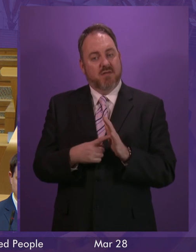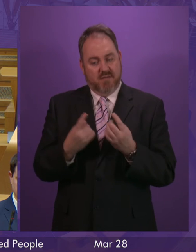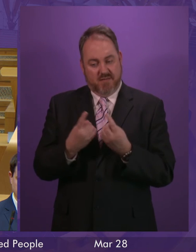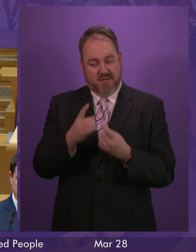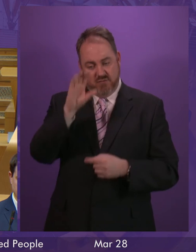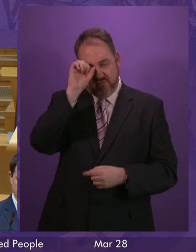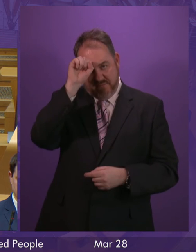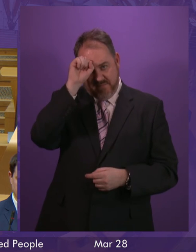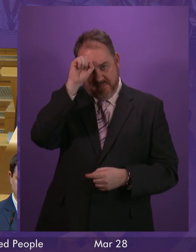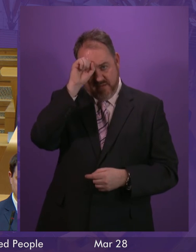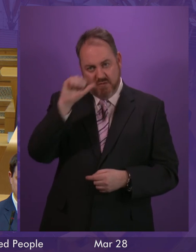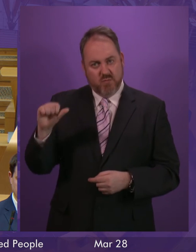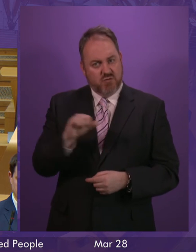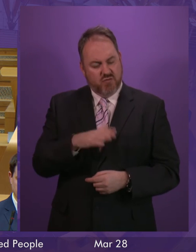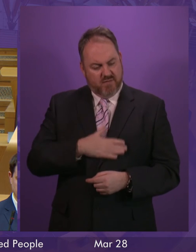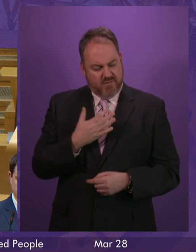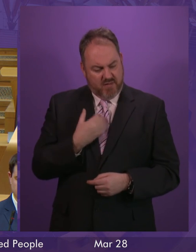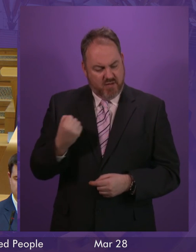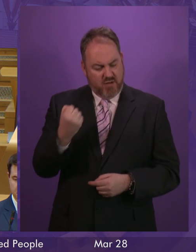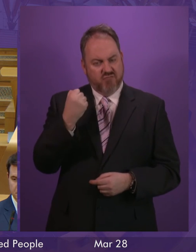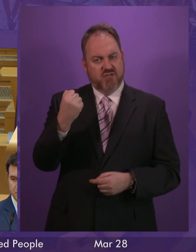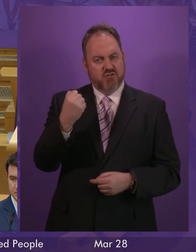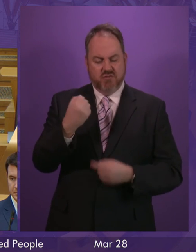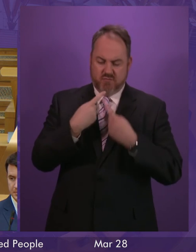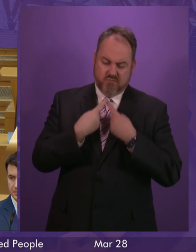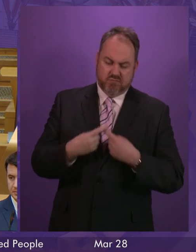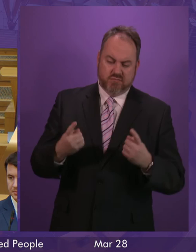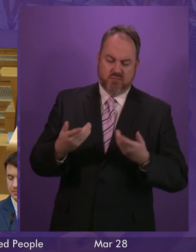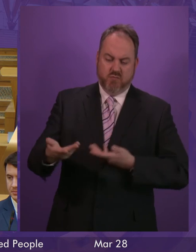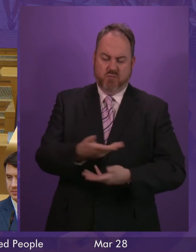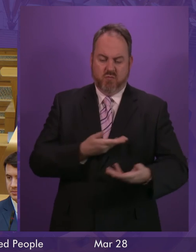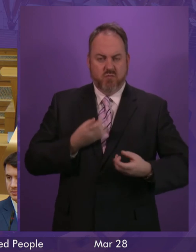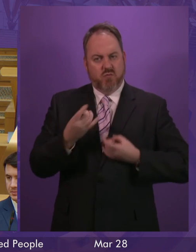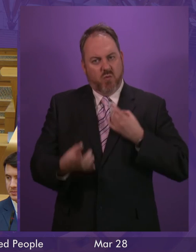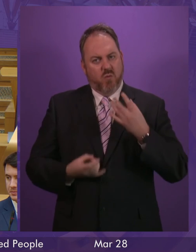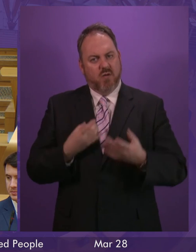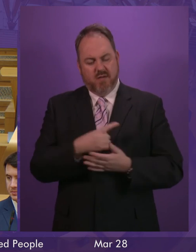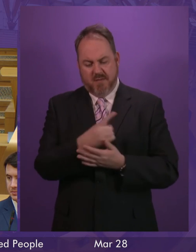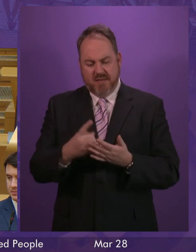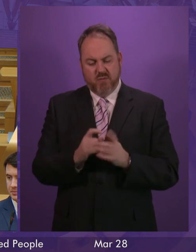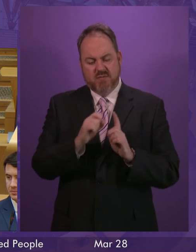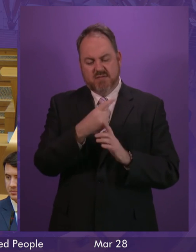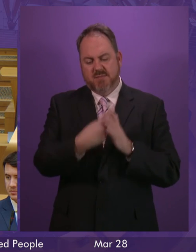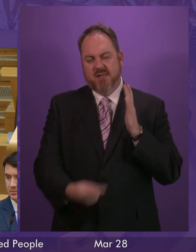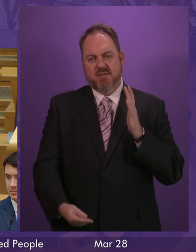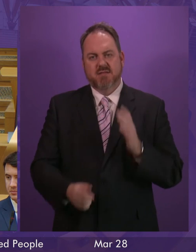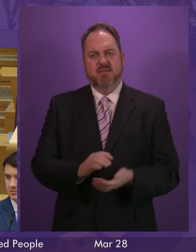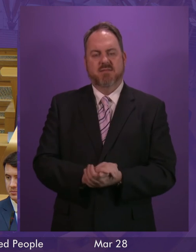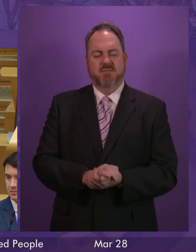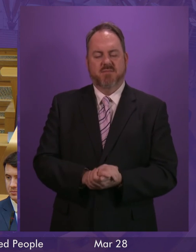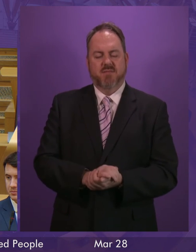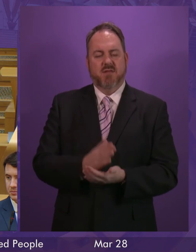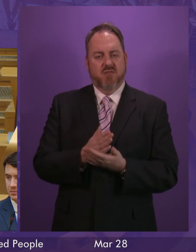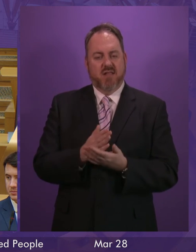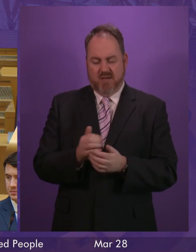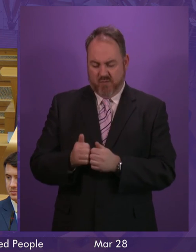have the courage to talk about it, because I think it's really important, because the fundamental thing, and I think if there's one comment that I think has been agreed